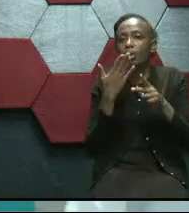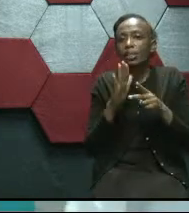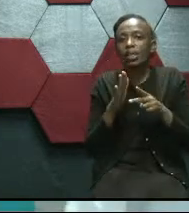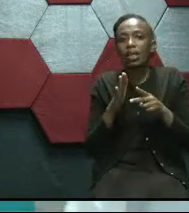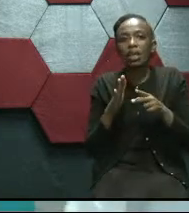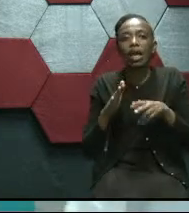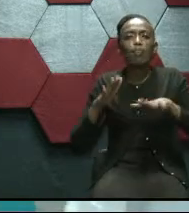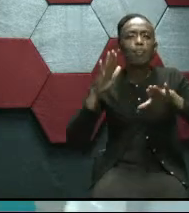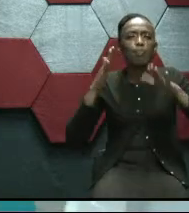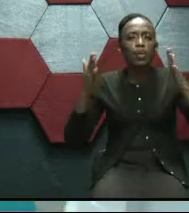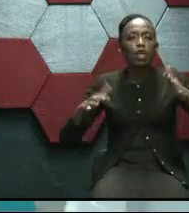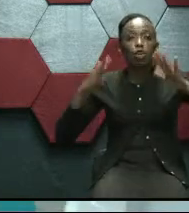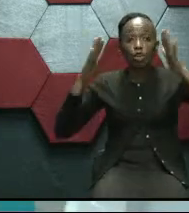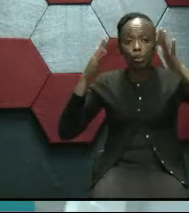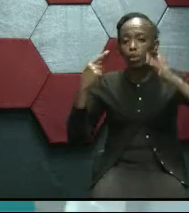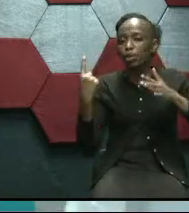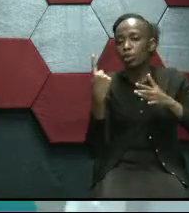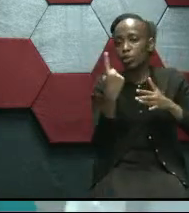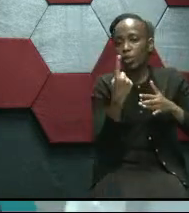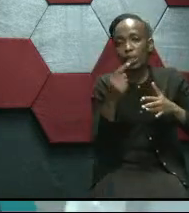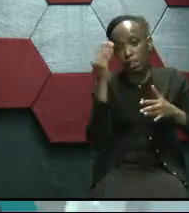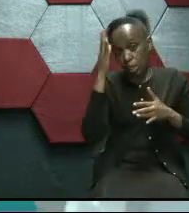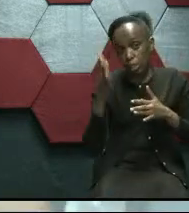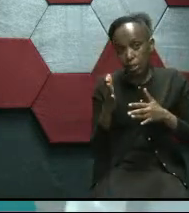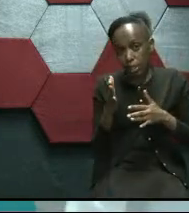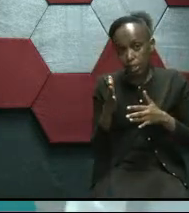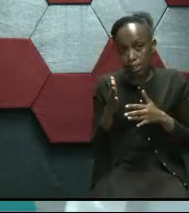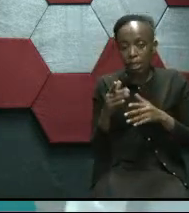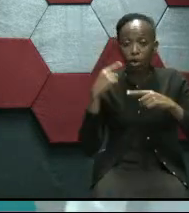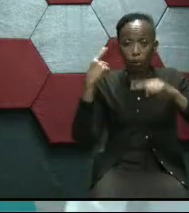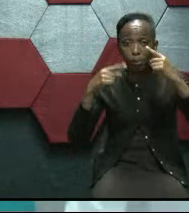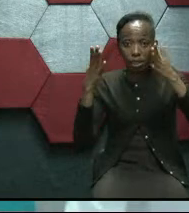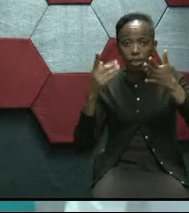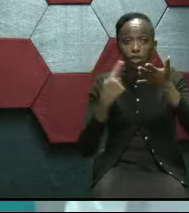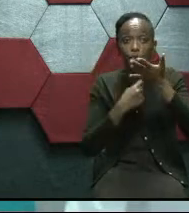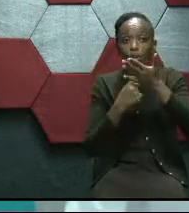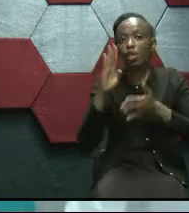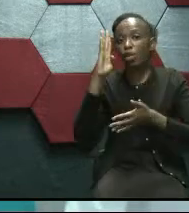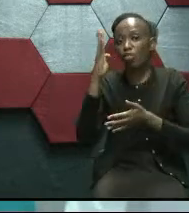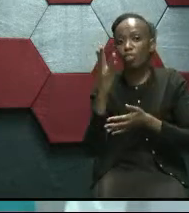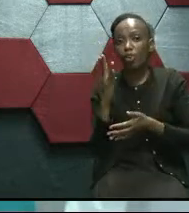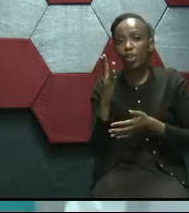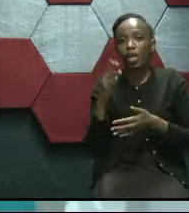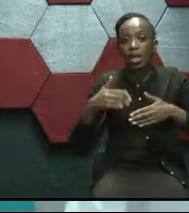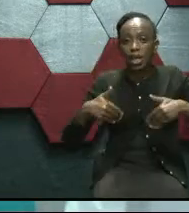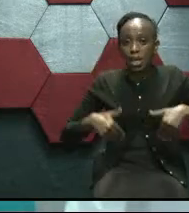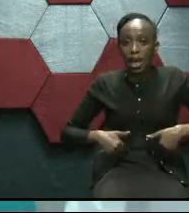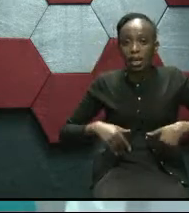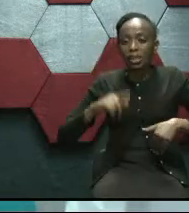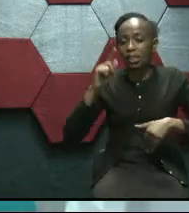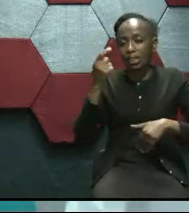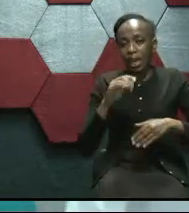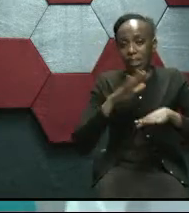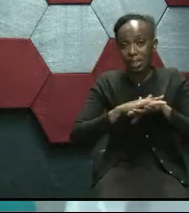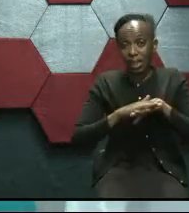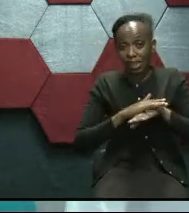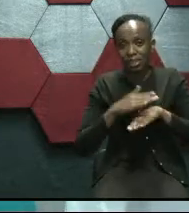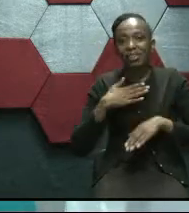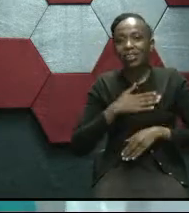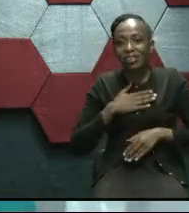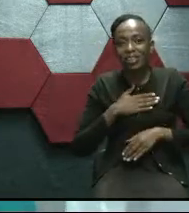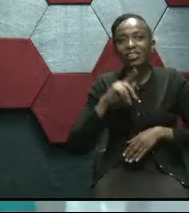huge congratulations to each and every student competing this week in the 4th Young Scientists Kenya National